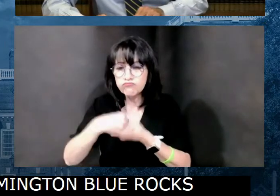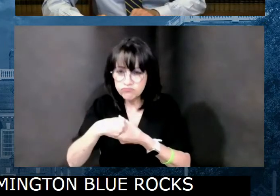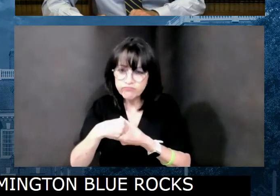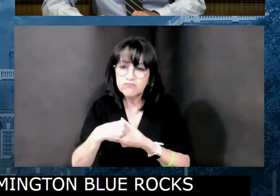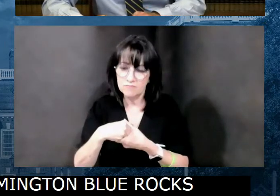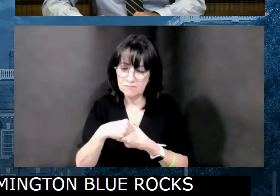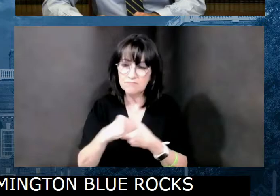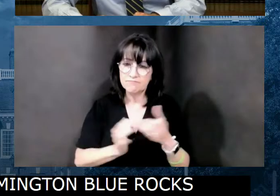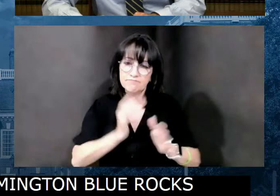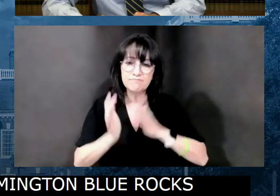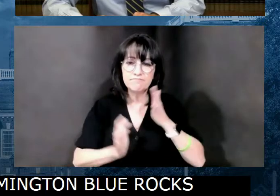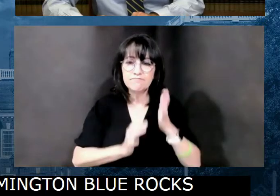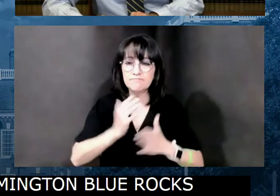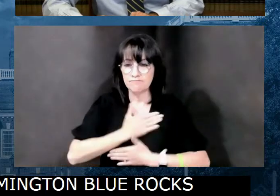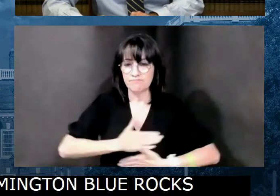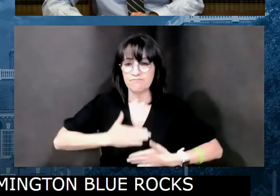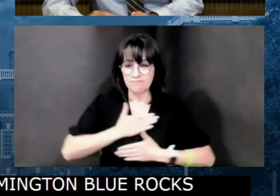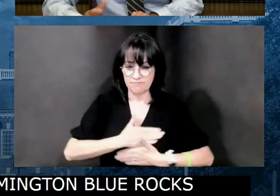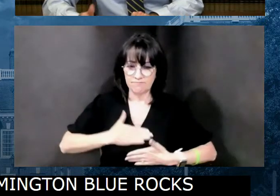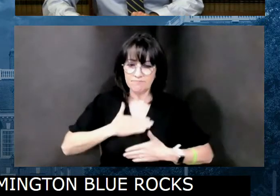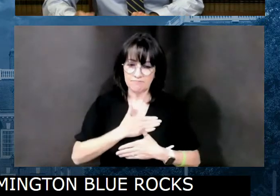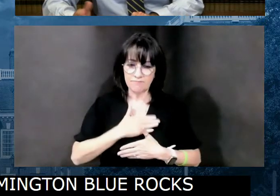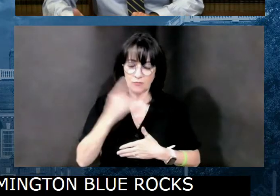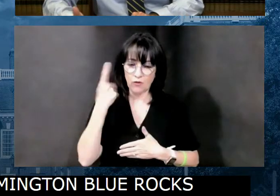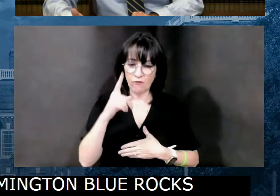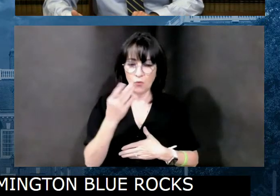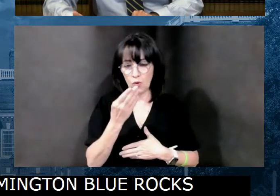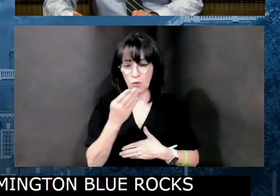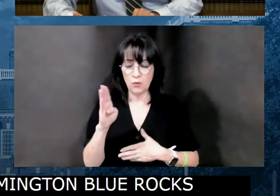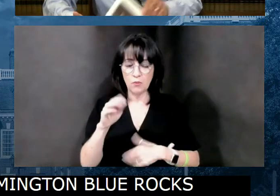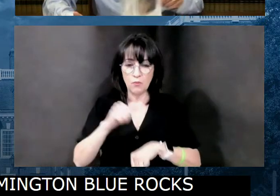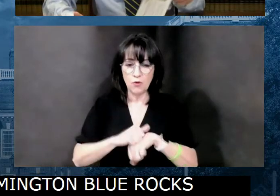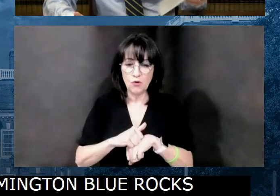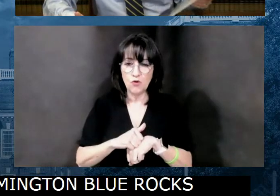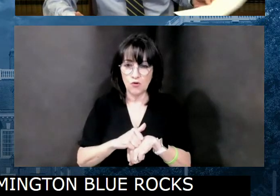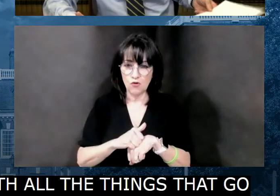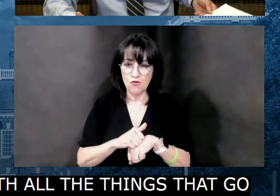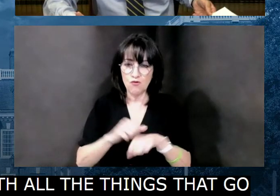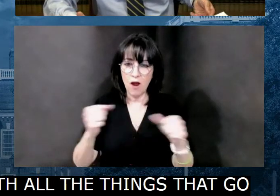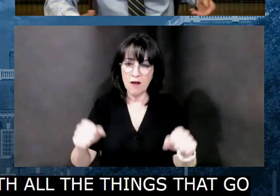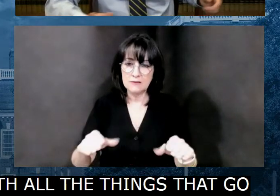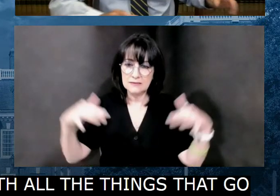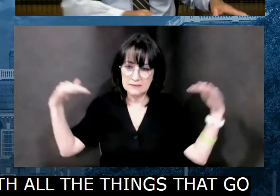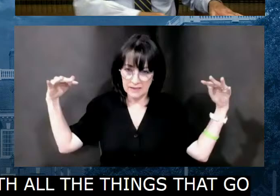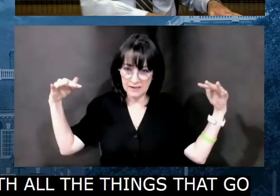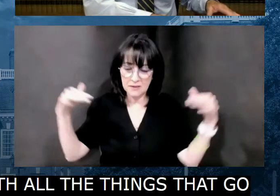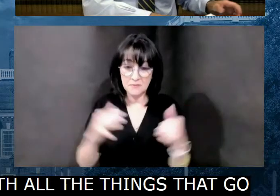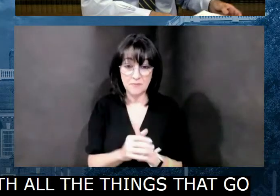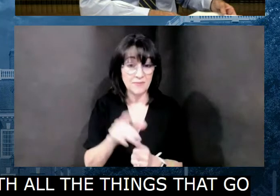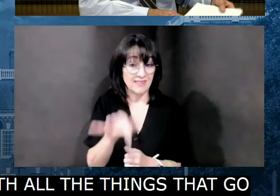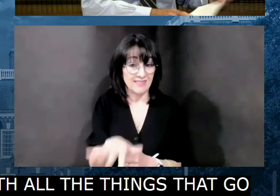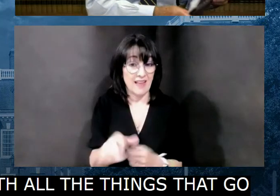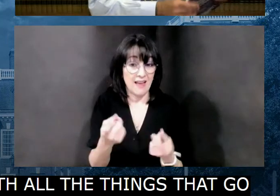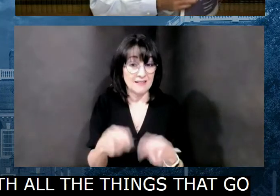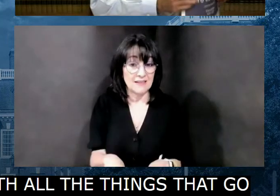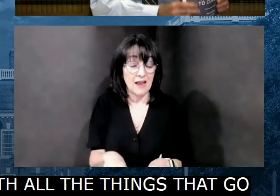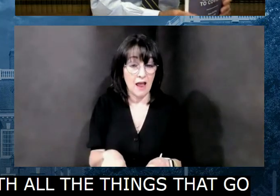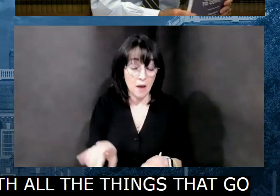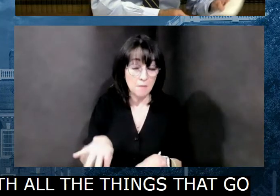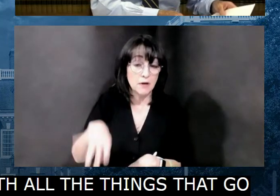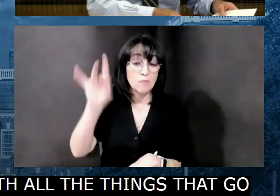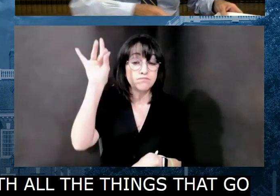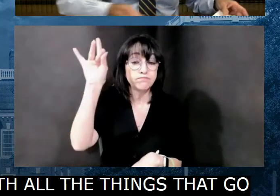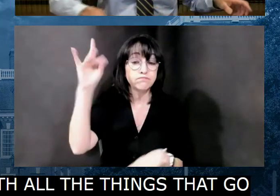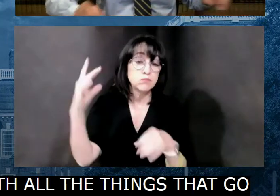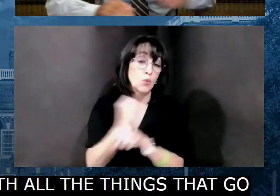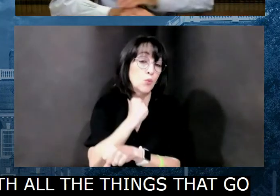in a big box there at the Blue Rocks Stadium. That was for the drawing yesterday. Importantly, we also have a partnership